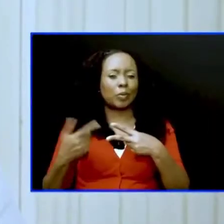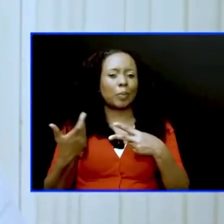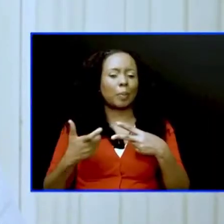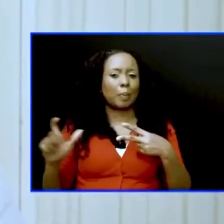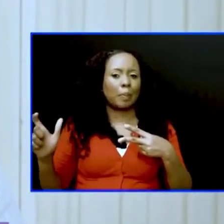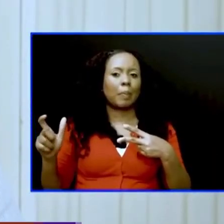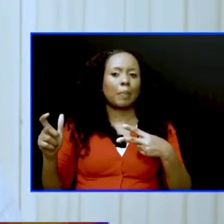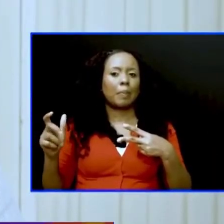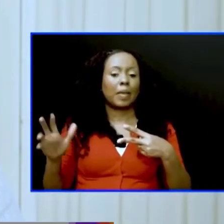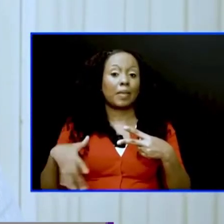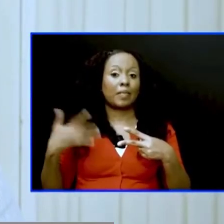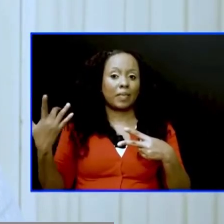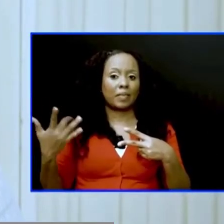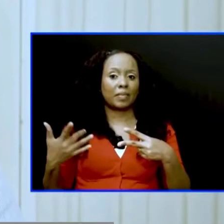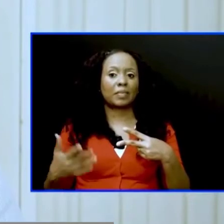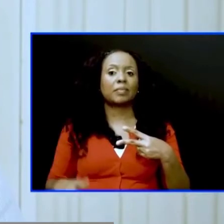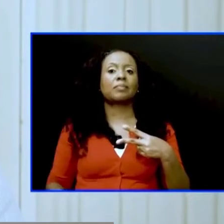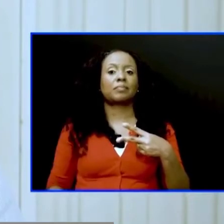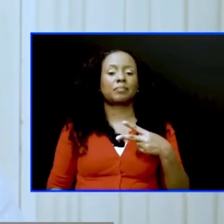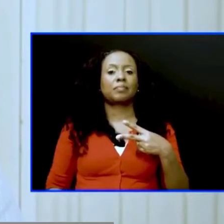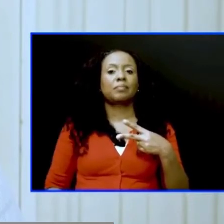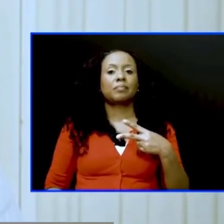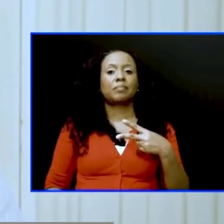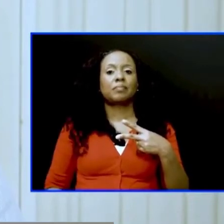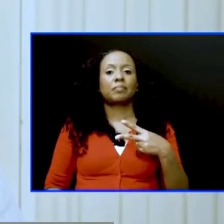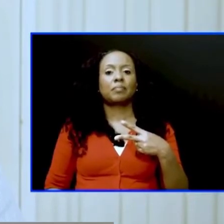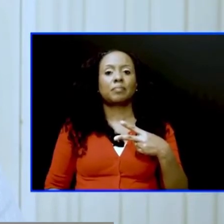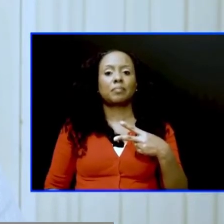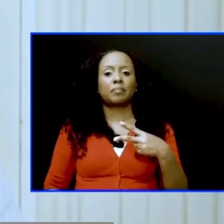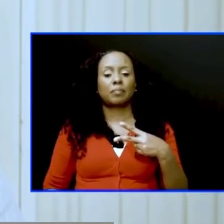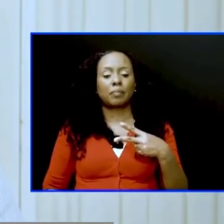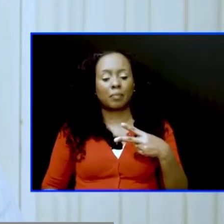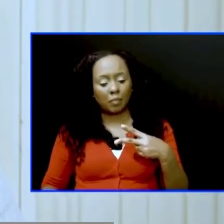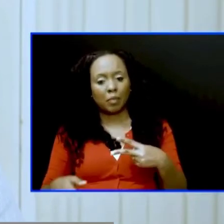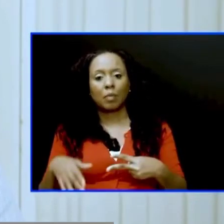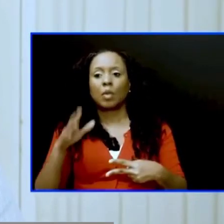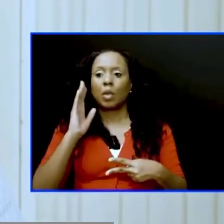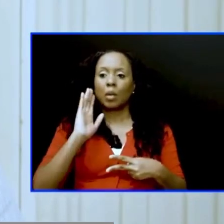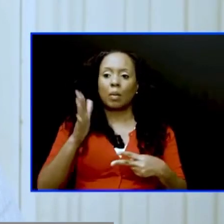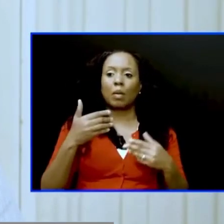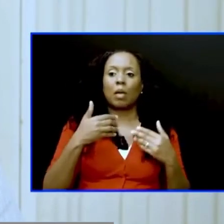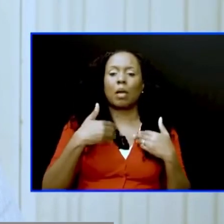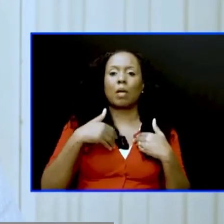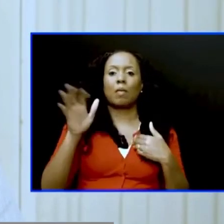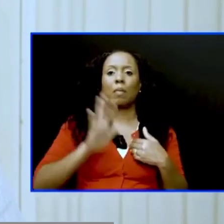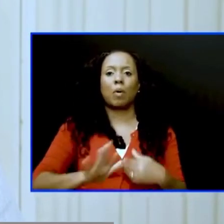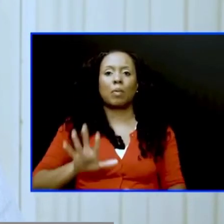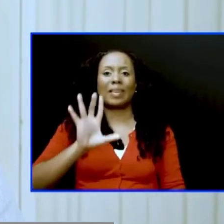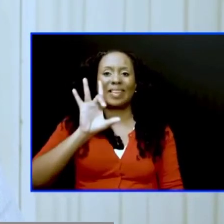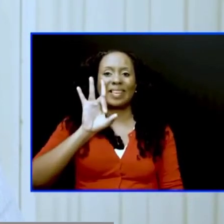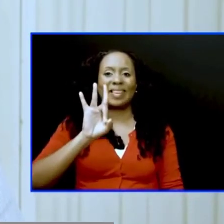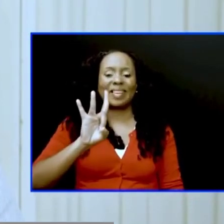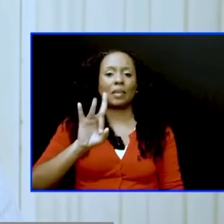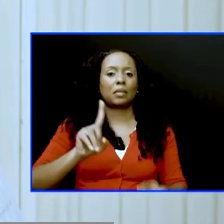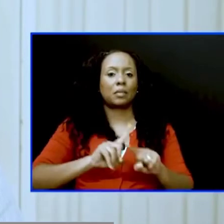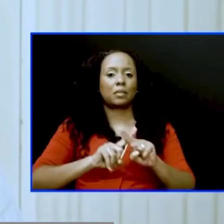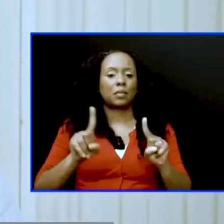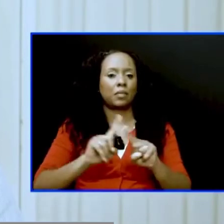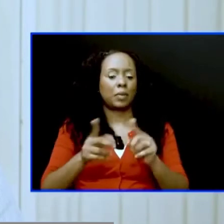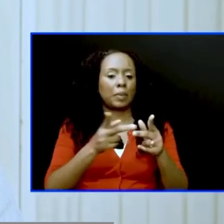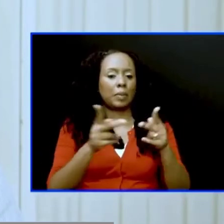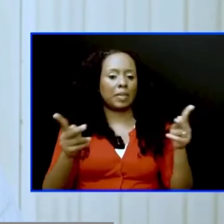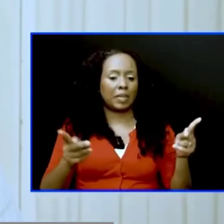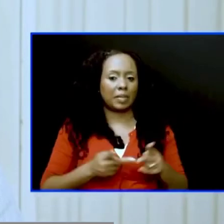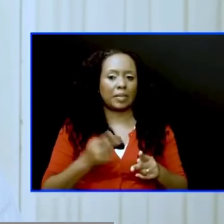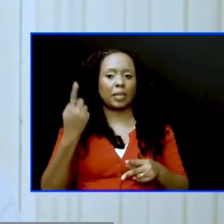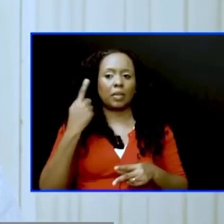We've now agreed that we will decentralize this such that we will have at least 8 venues that will accommodate